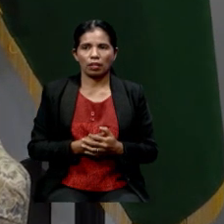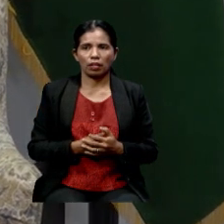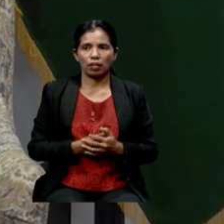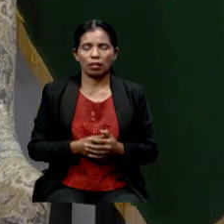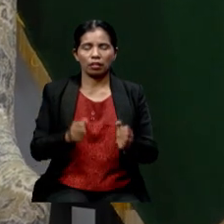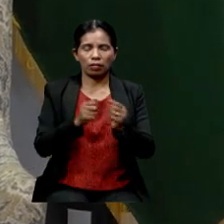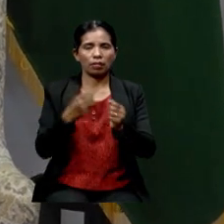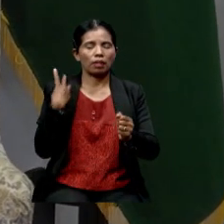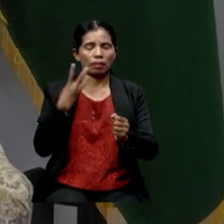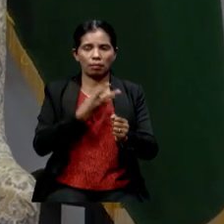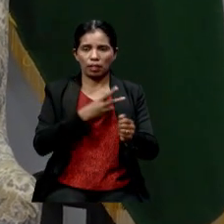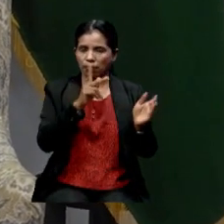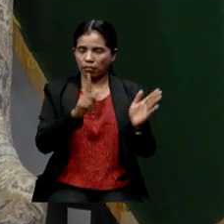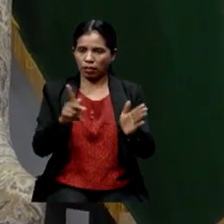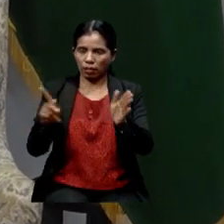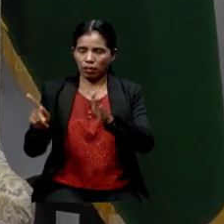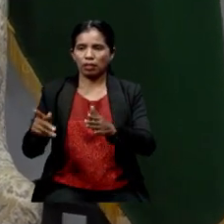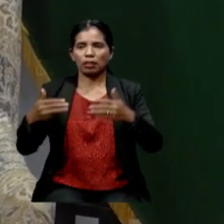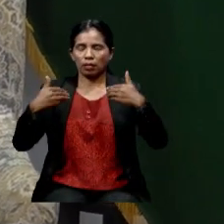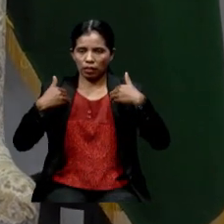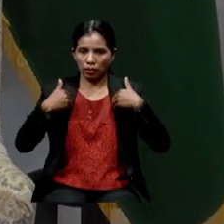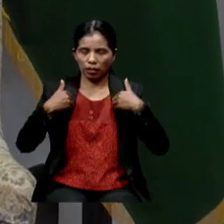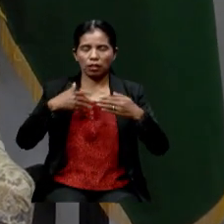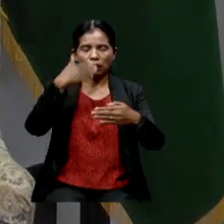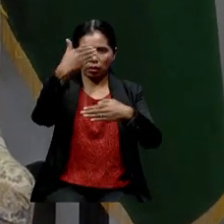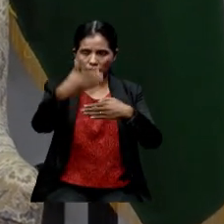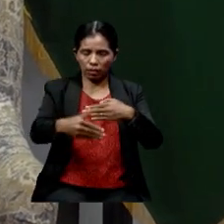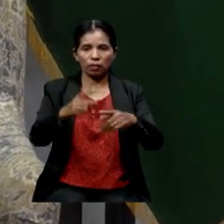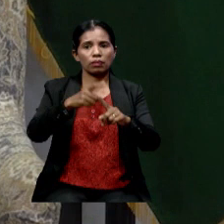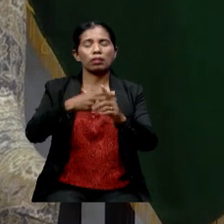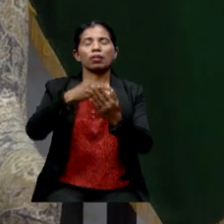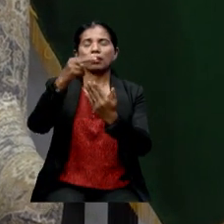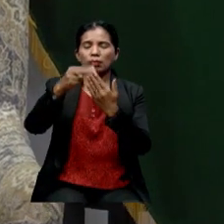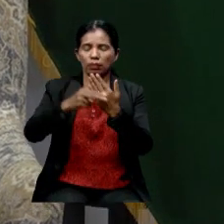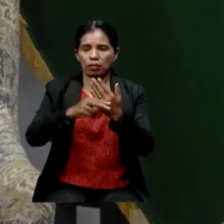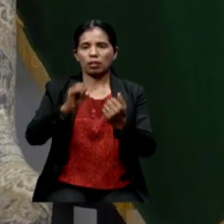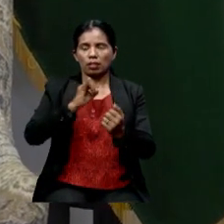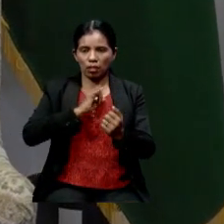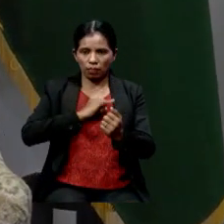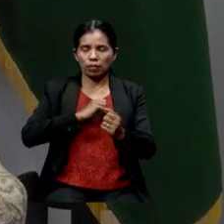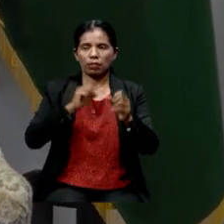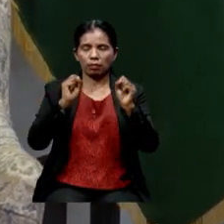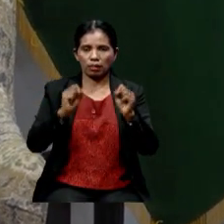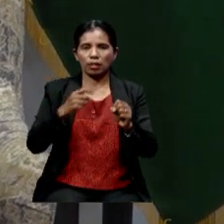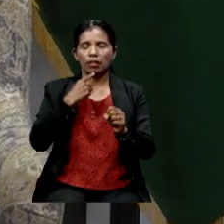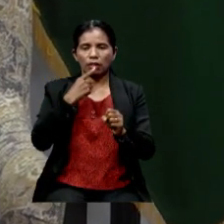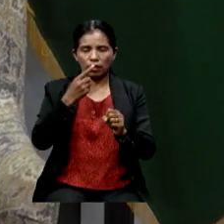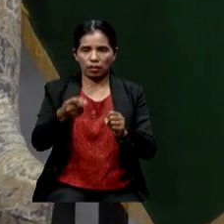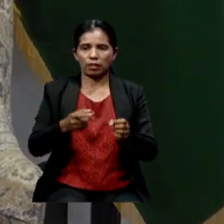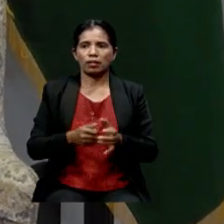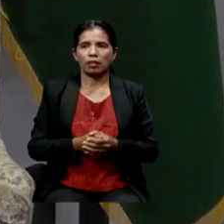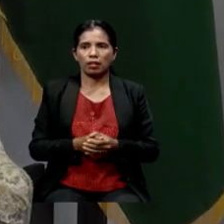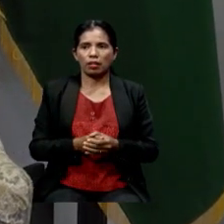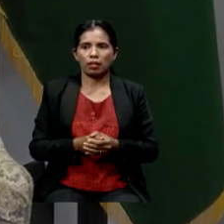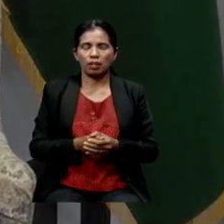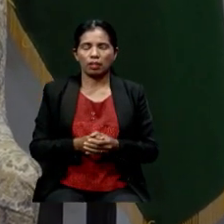our plan to have the R20 next November, I also request to